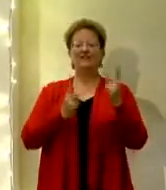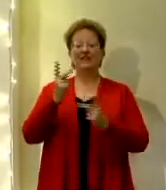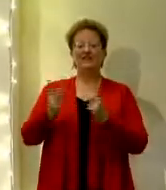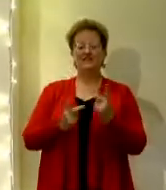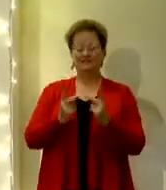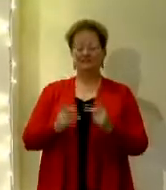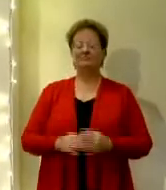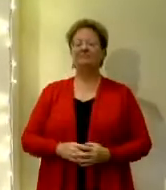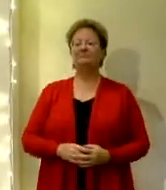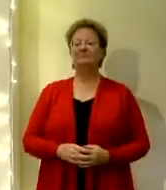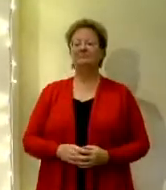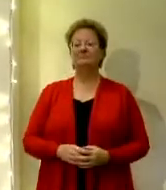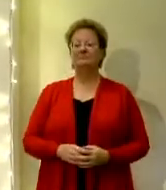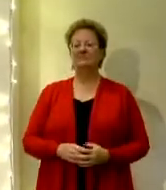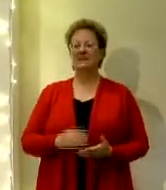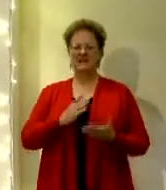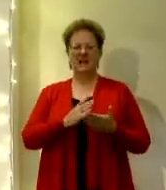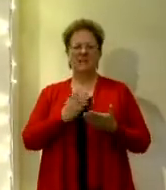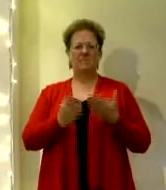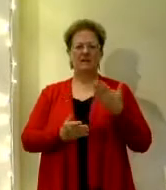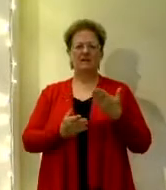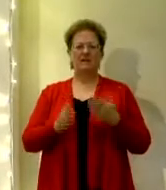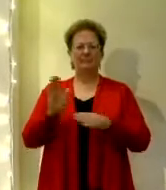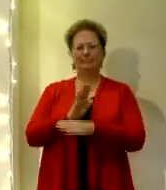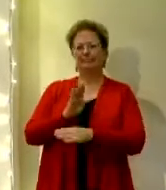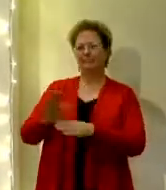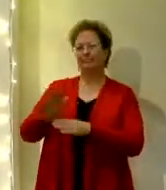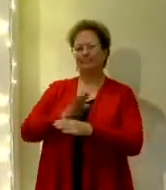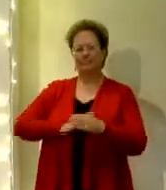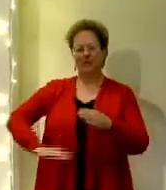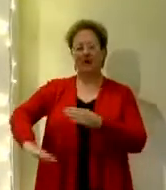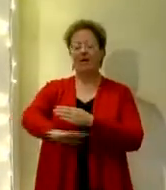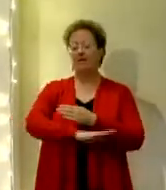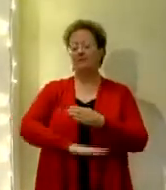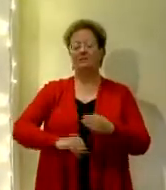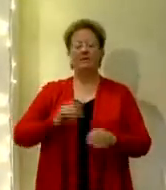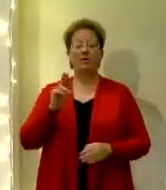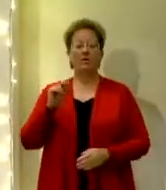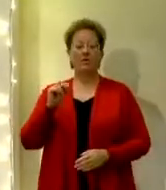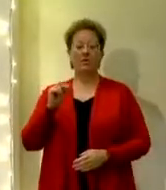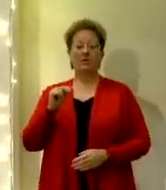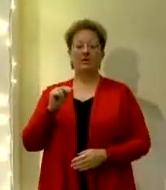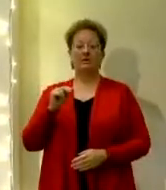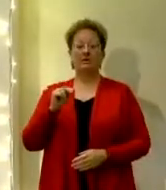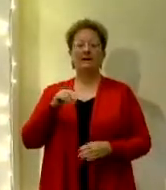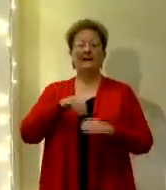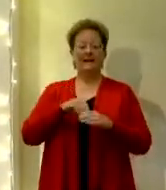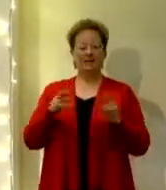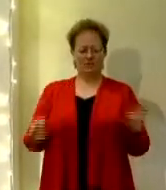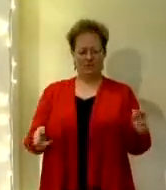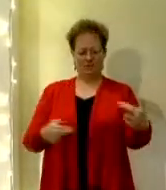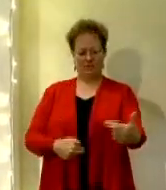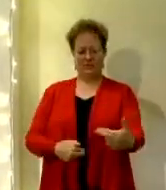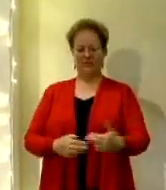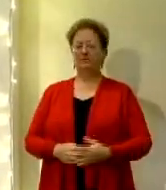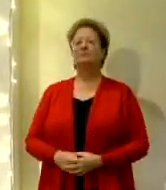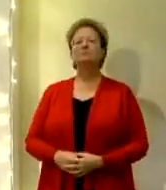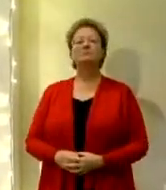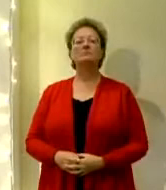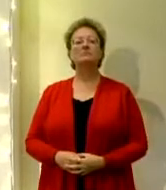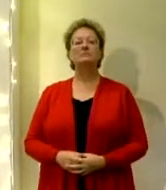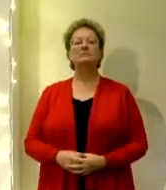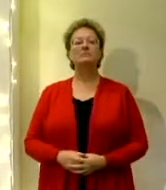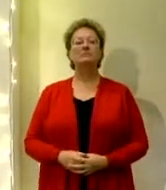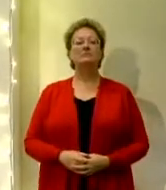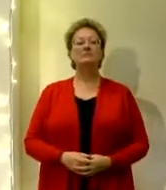general activity area because I thought maybe that's where she'd be with a puzzle, but she wasn't. She was in her room, and I went to visit her in her room,